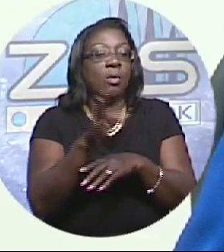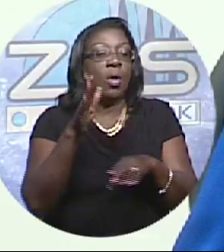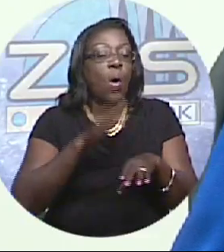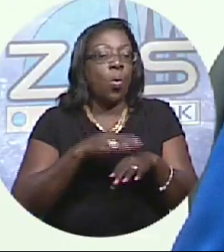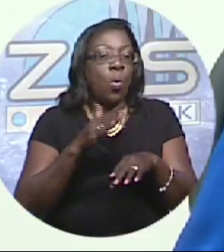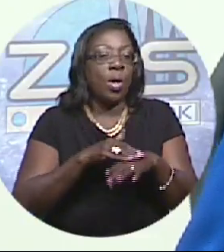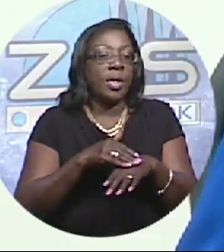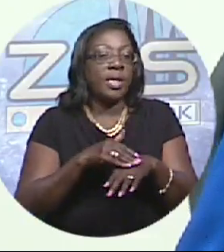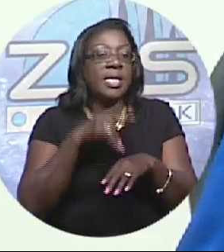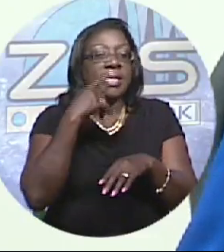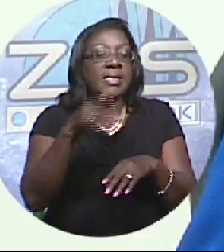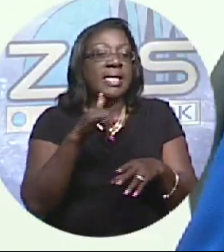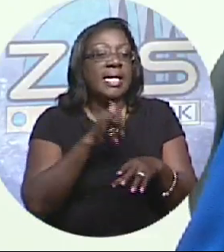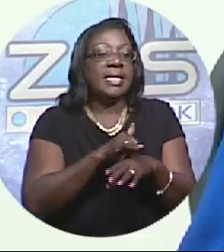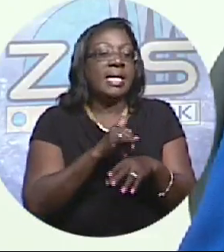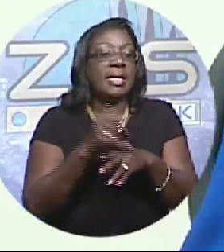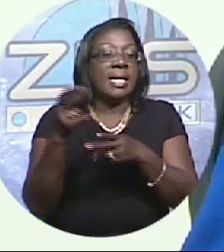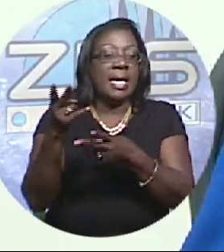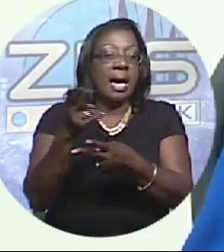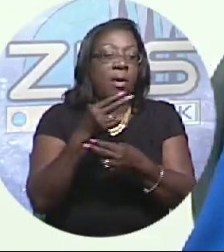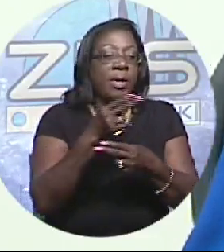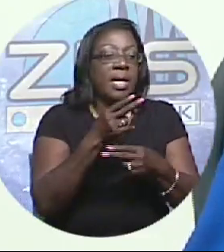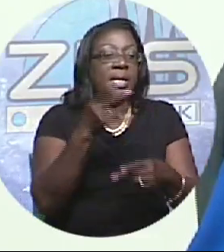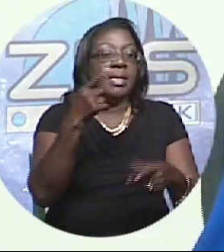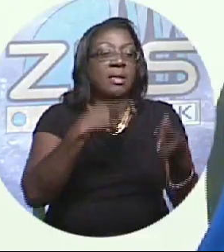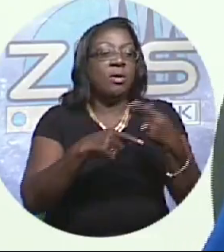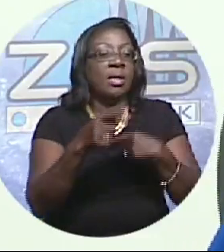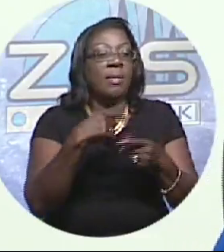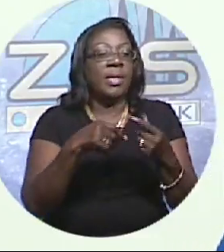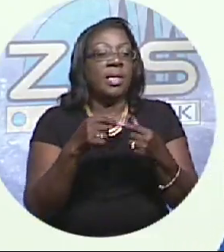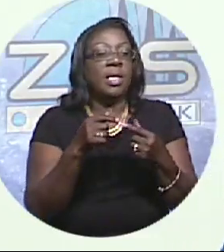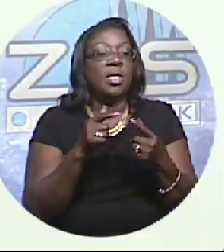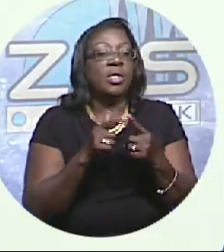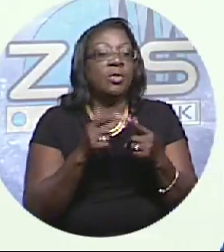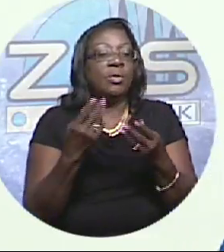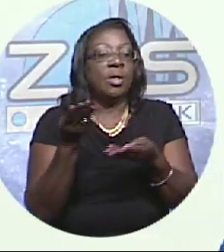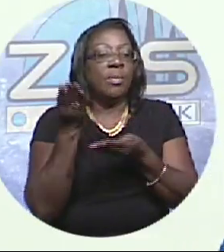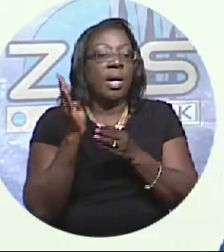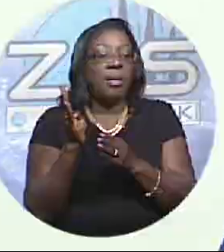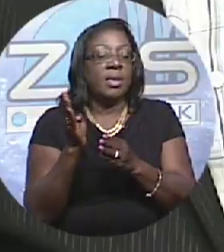stating that a tropical cyclone will affect the country within 36 hours.